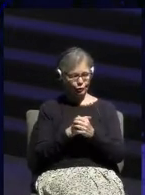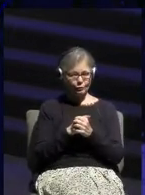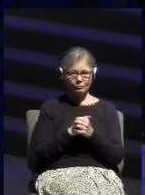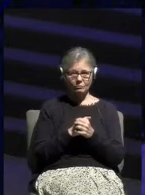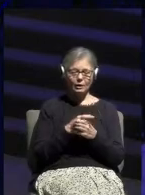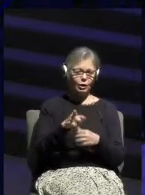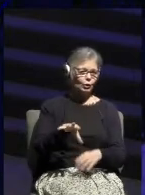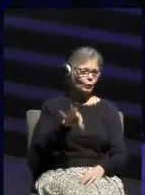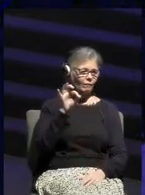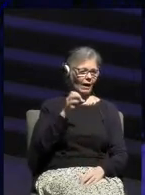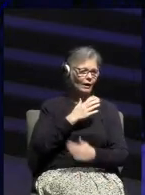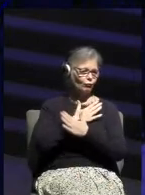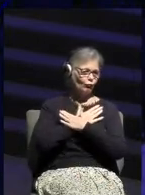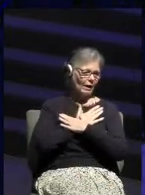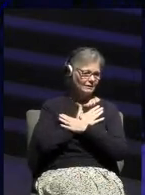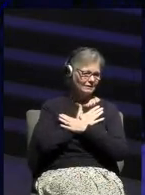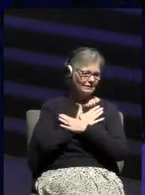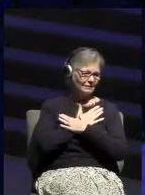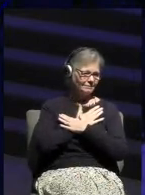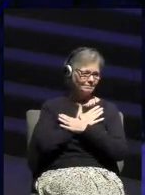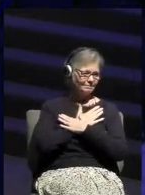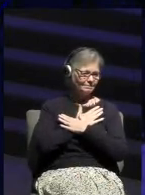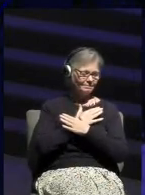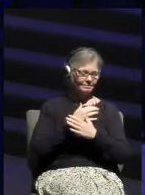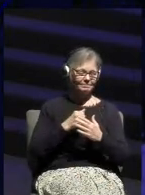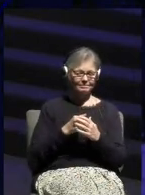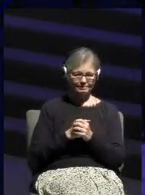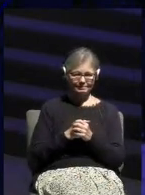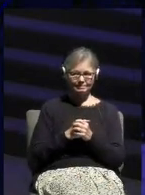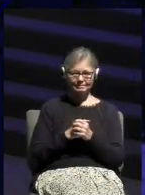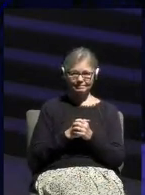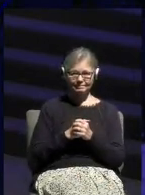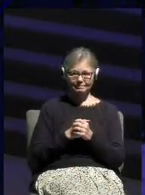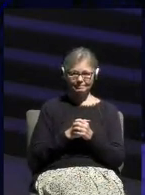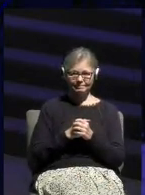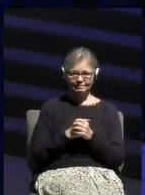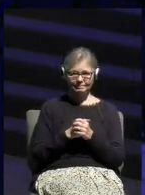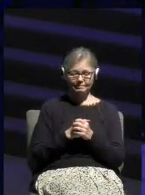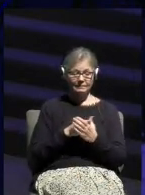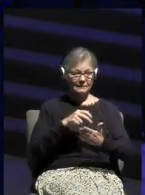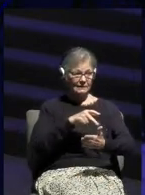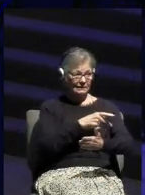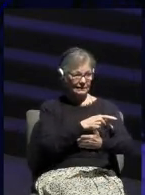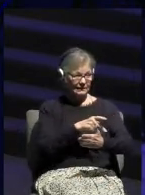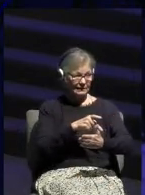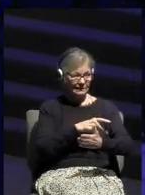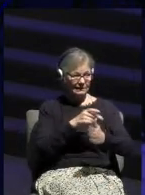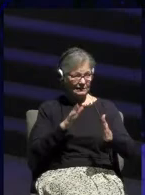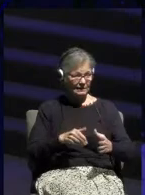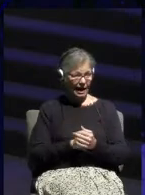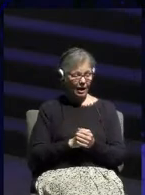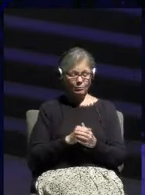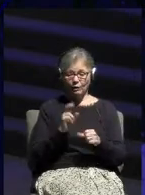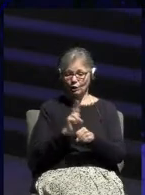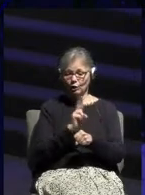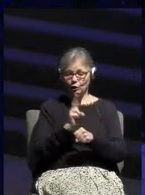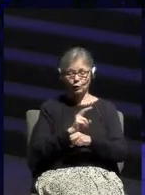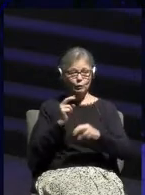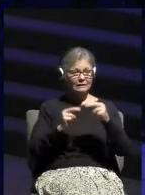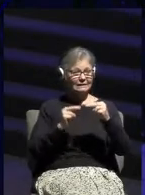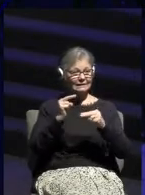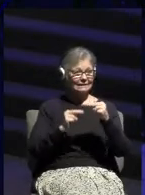in. He is that place. Excuse me. The psalmist, he uses buildings, right,